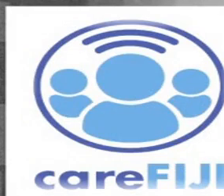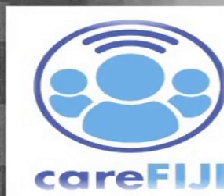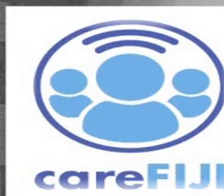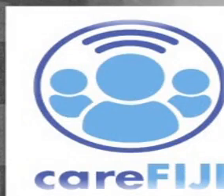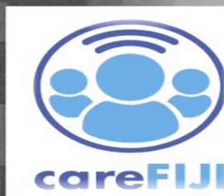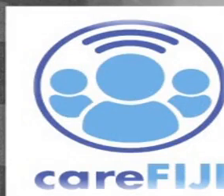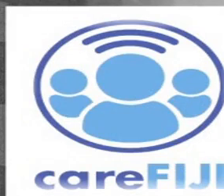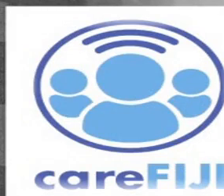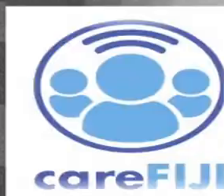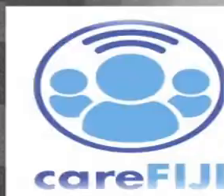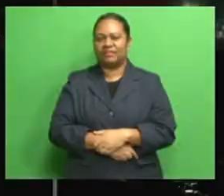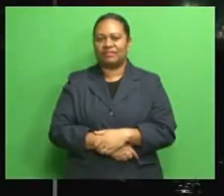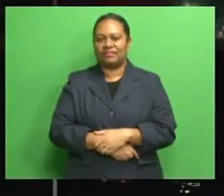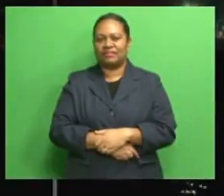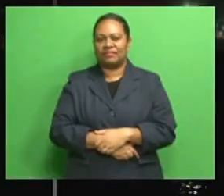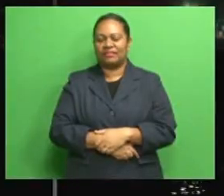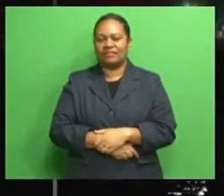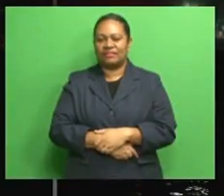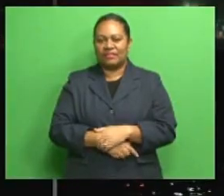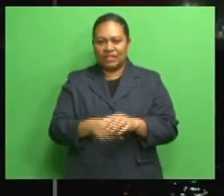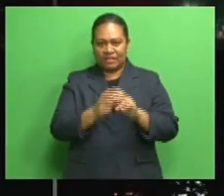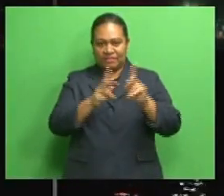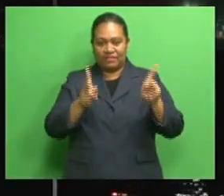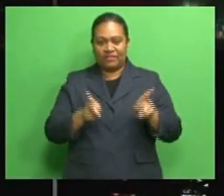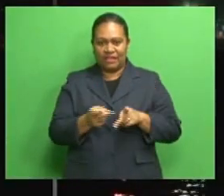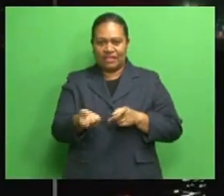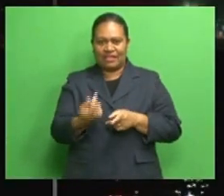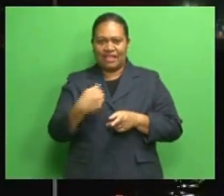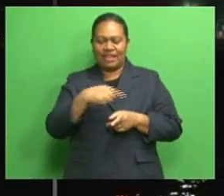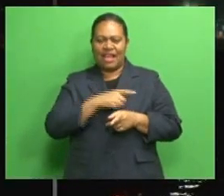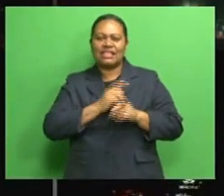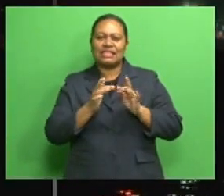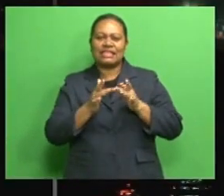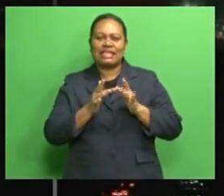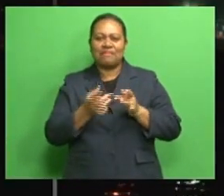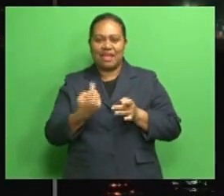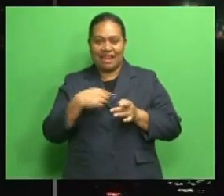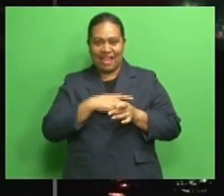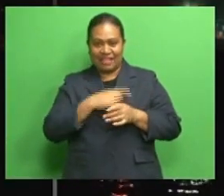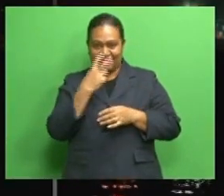answer. And you can send us newsworthy pictures and videos on email